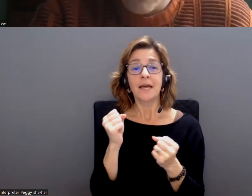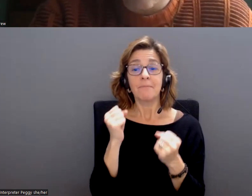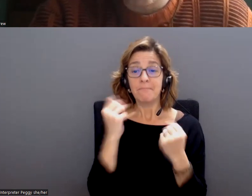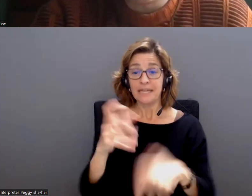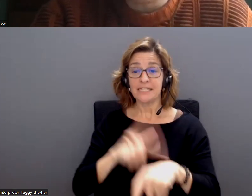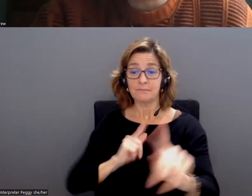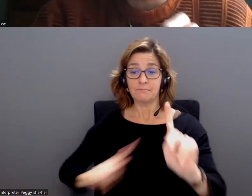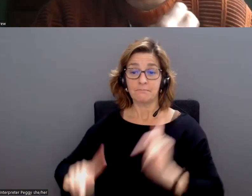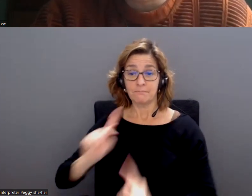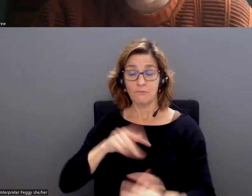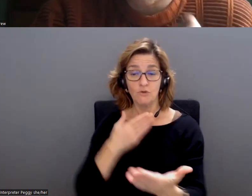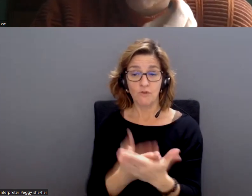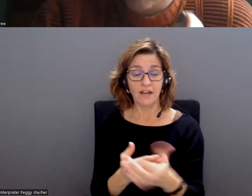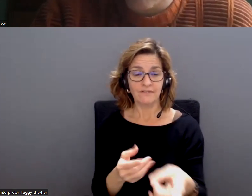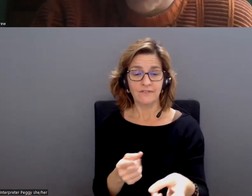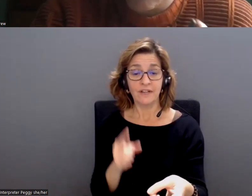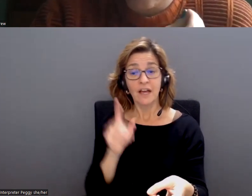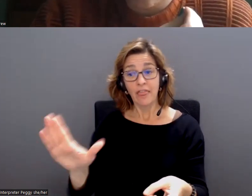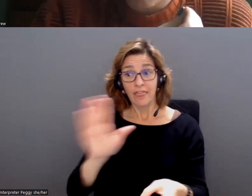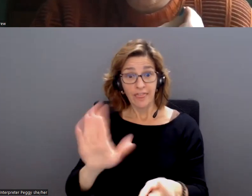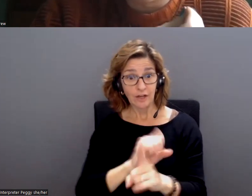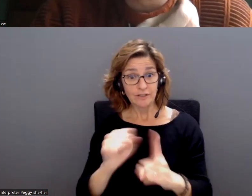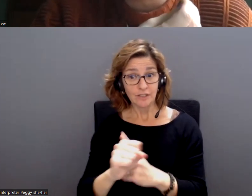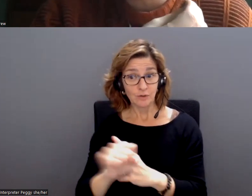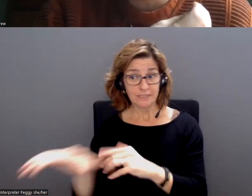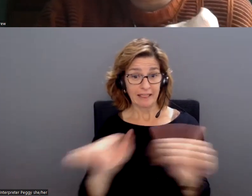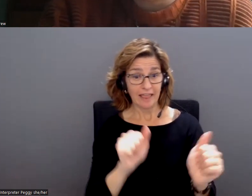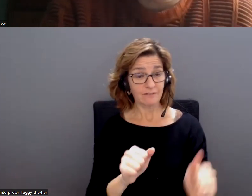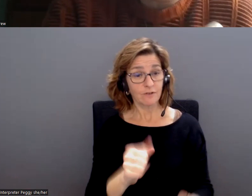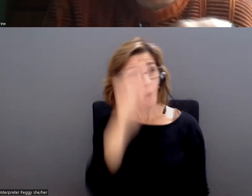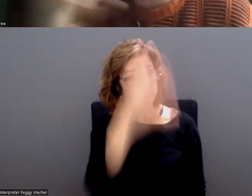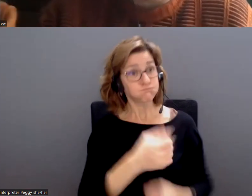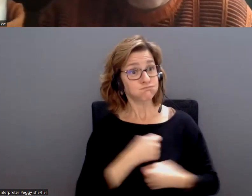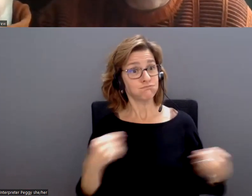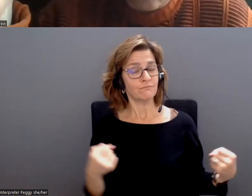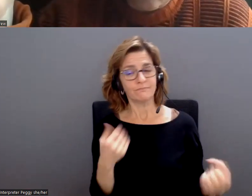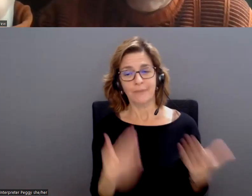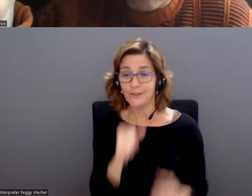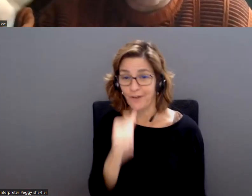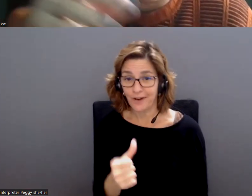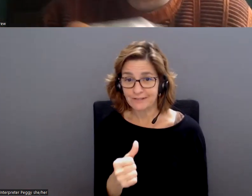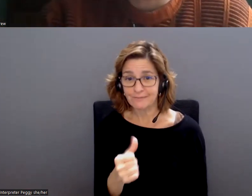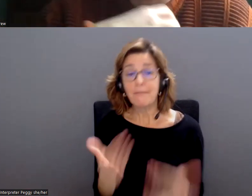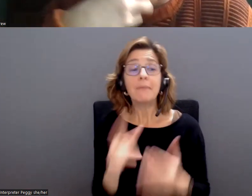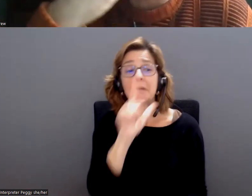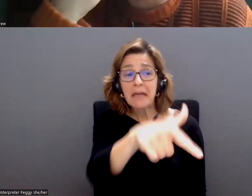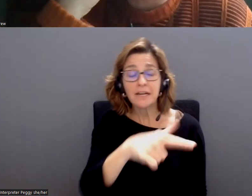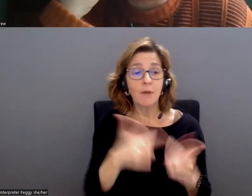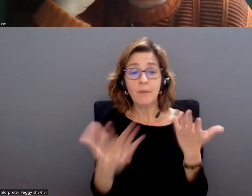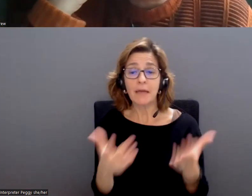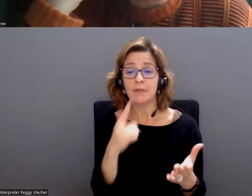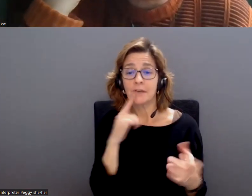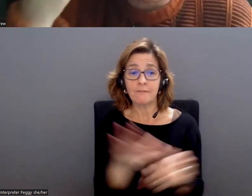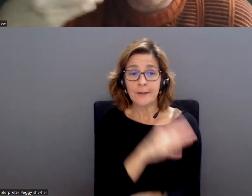disclosing the situations that they're coming out of. Maybe not at first, maybe not at all. So